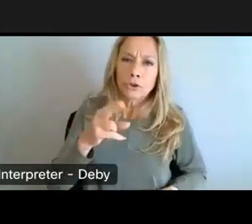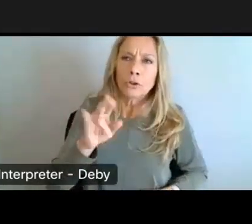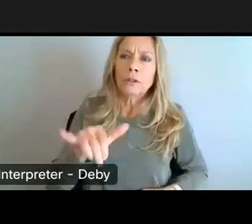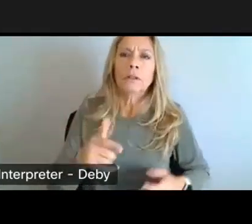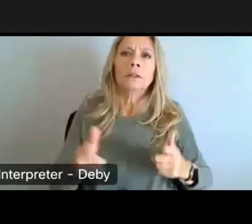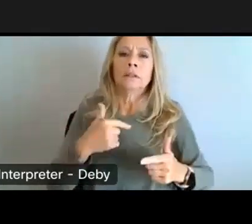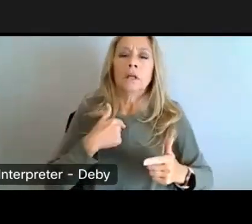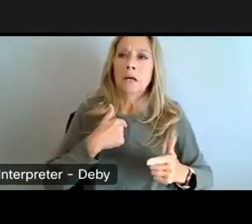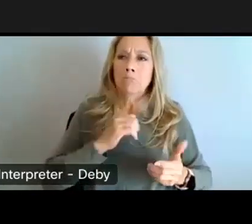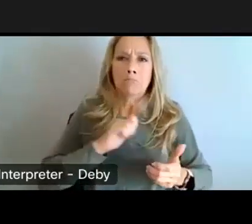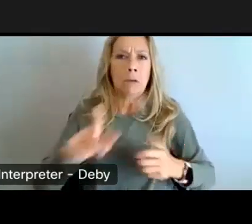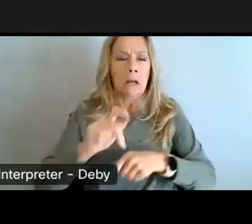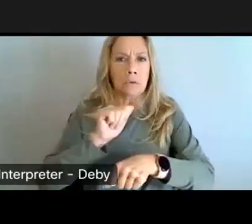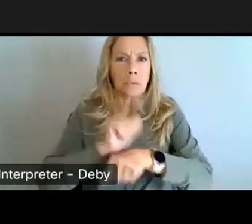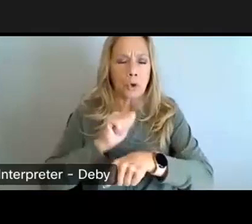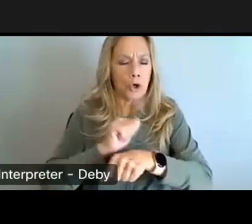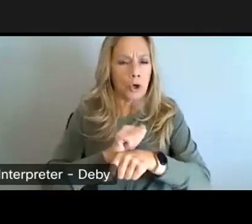I went right back to work.